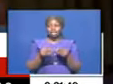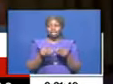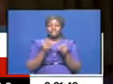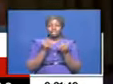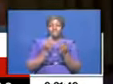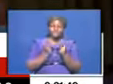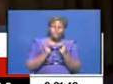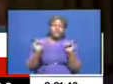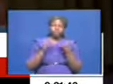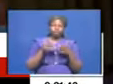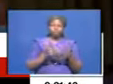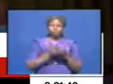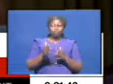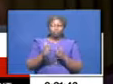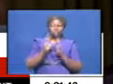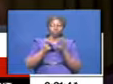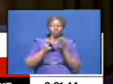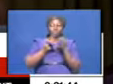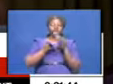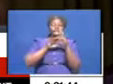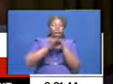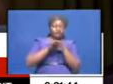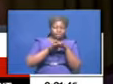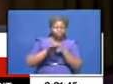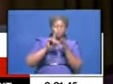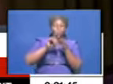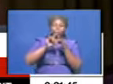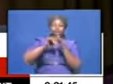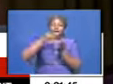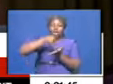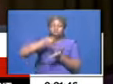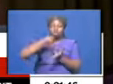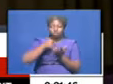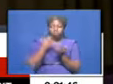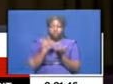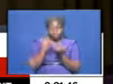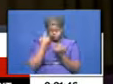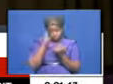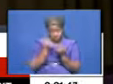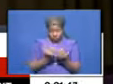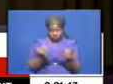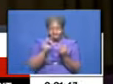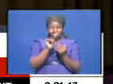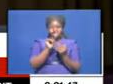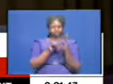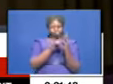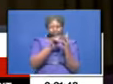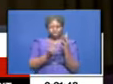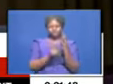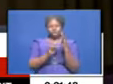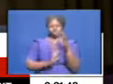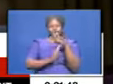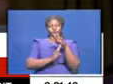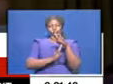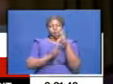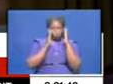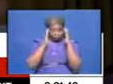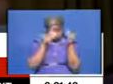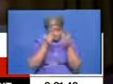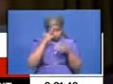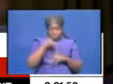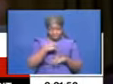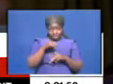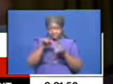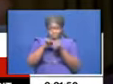accessibility and inclusivity for children is a priority for me as it is for our government.